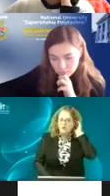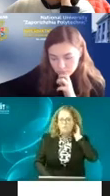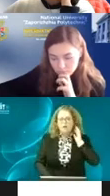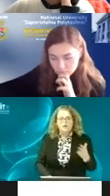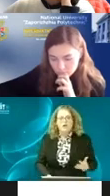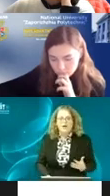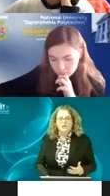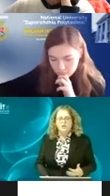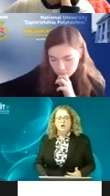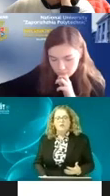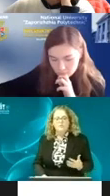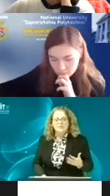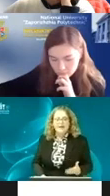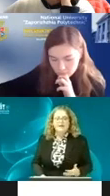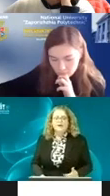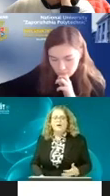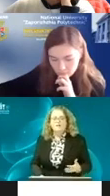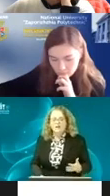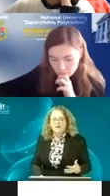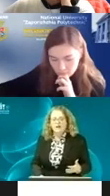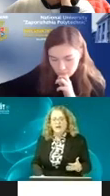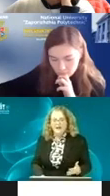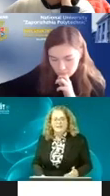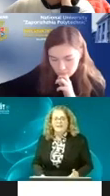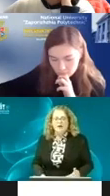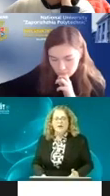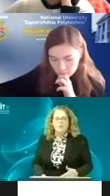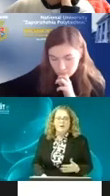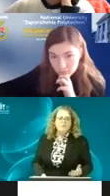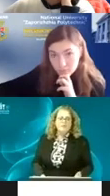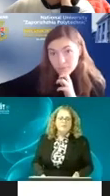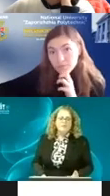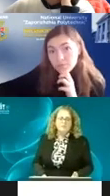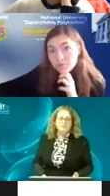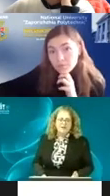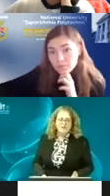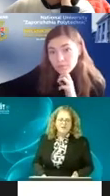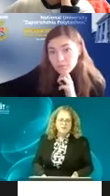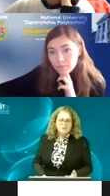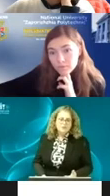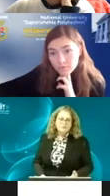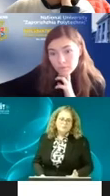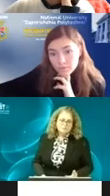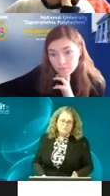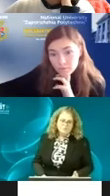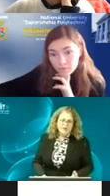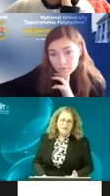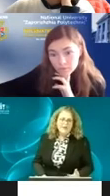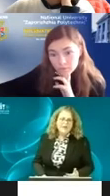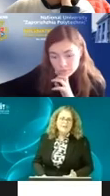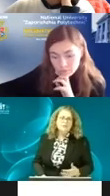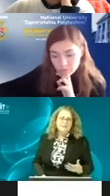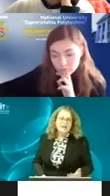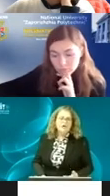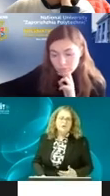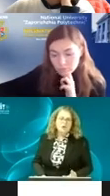we talk about the challenge of mistake of Alexa. Okay, one of my supervisors'